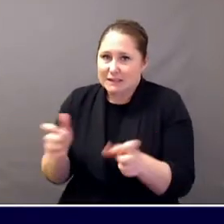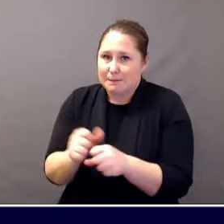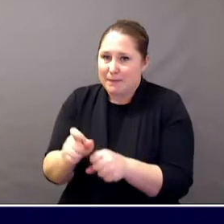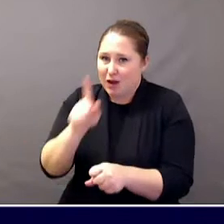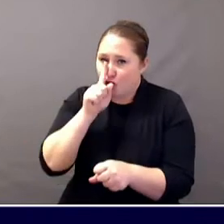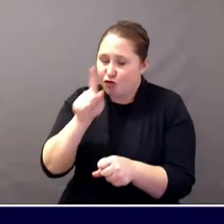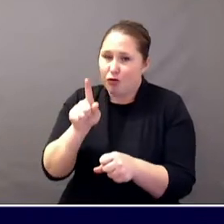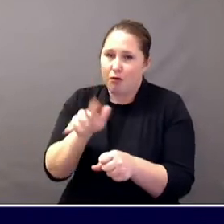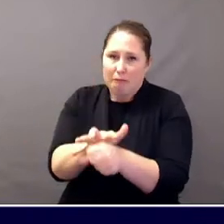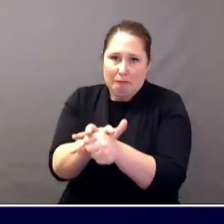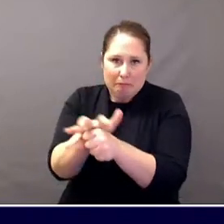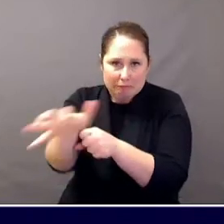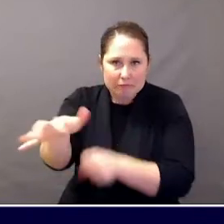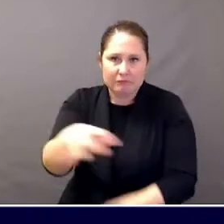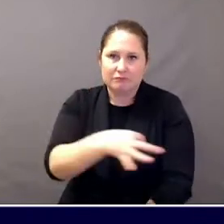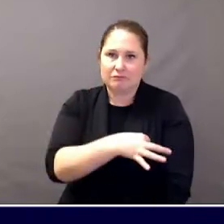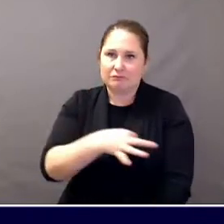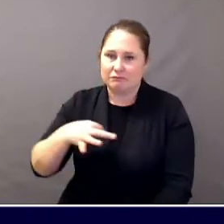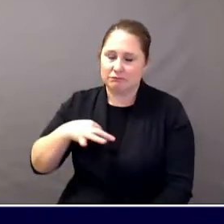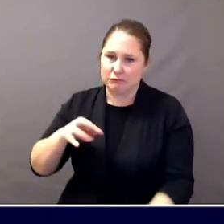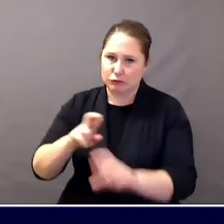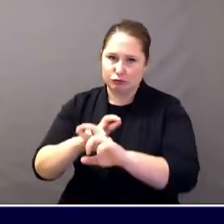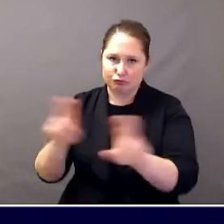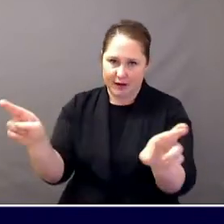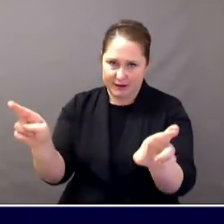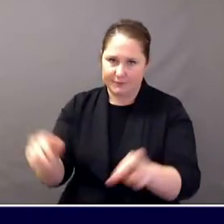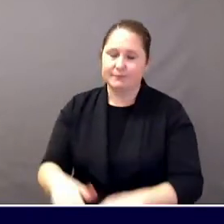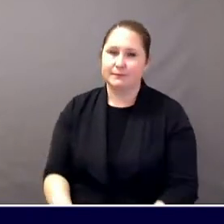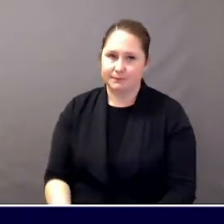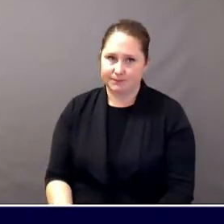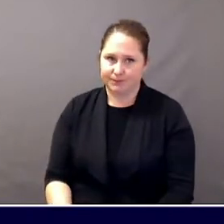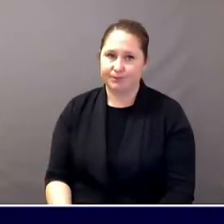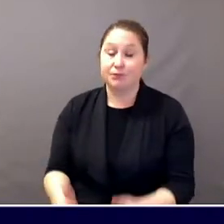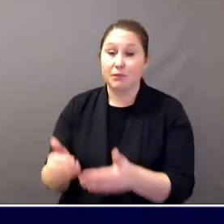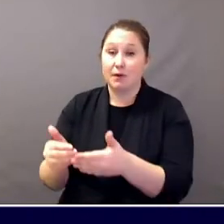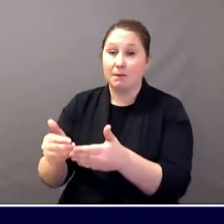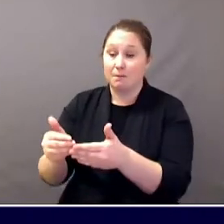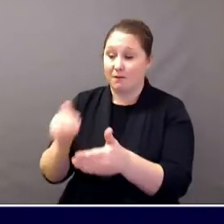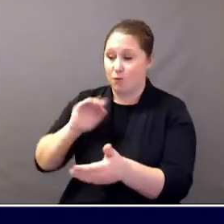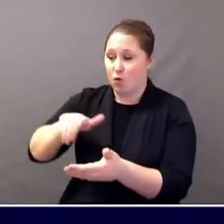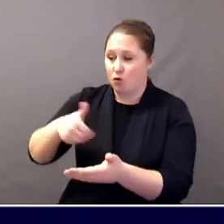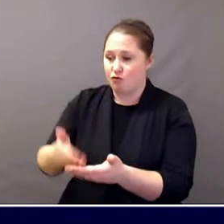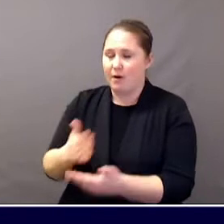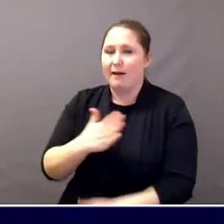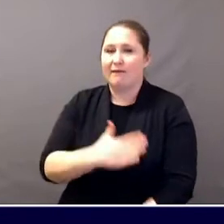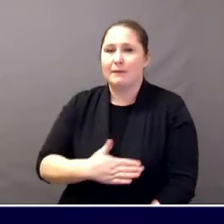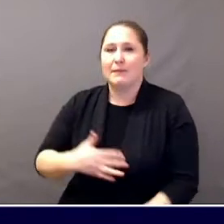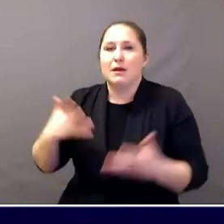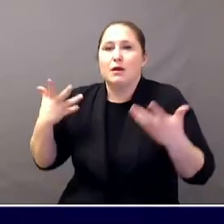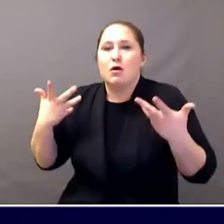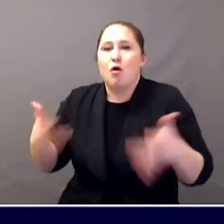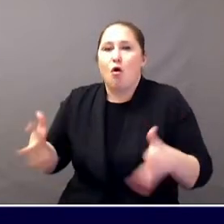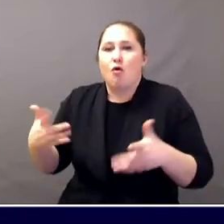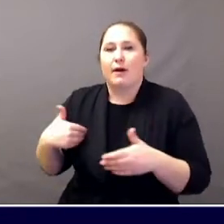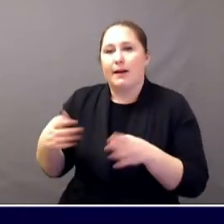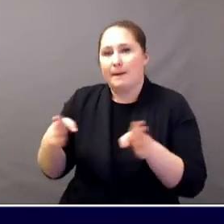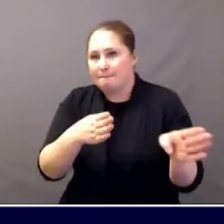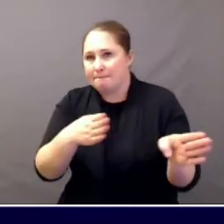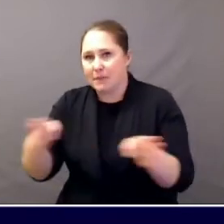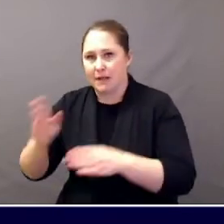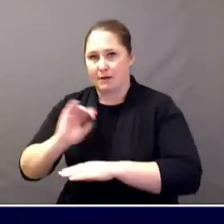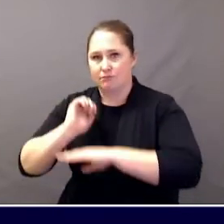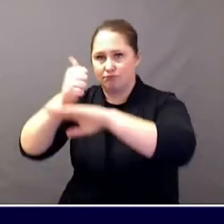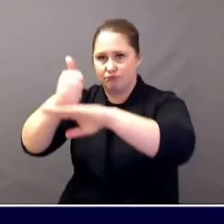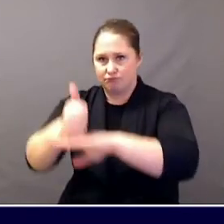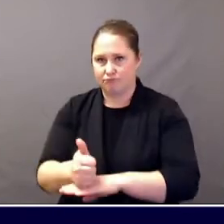staff ready to go before they get on site, that they've fully mapped out what their plan of operations is going to be so that when they get